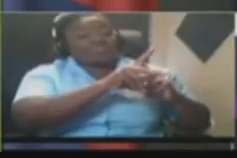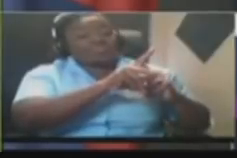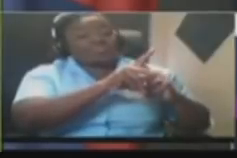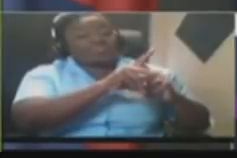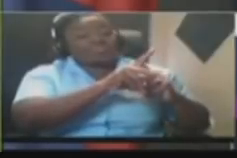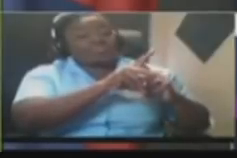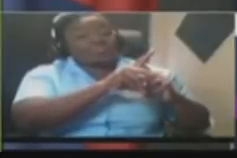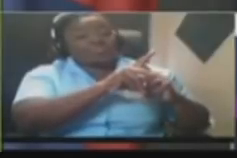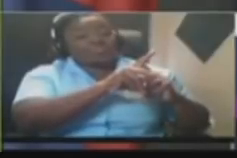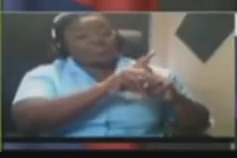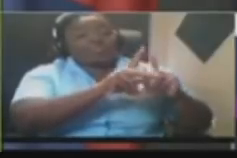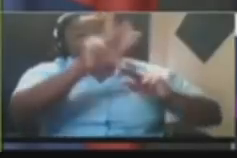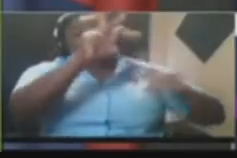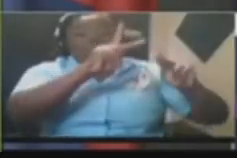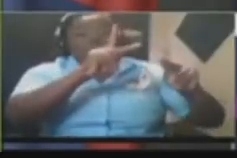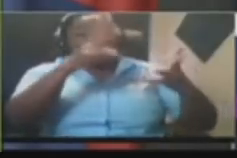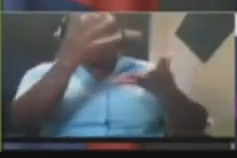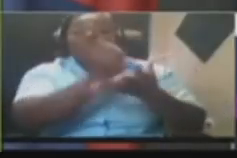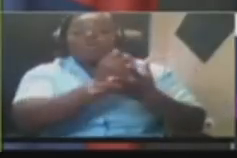are vaccinated.